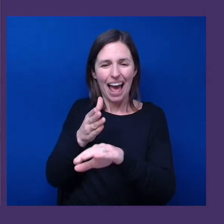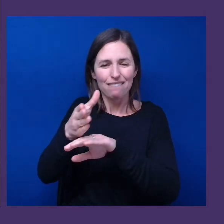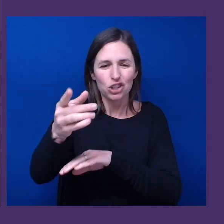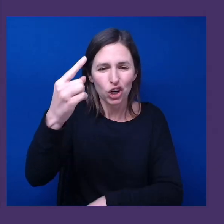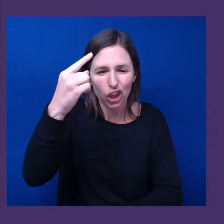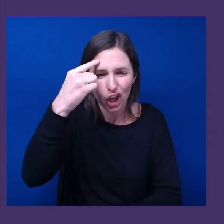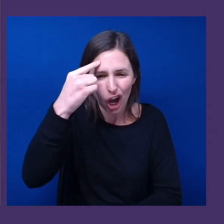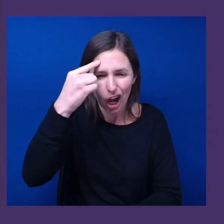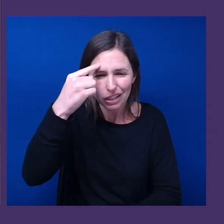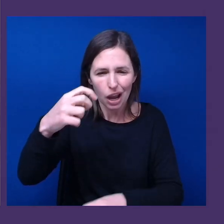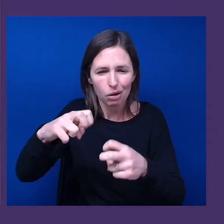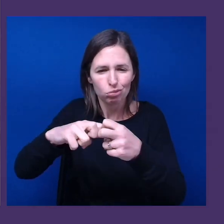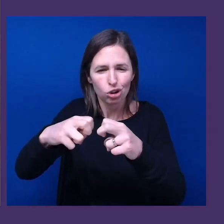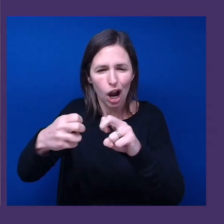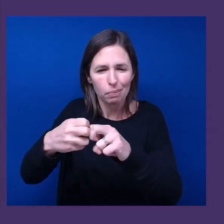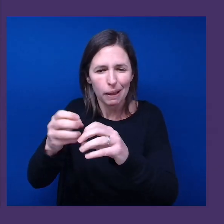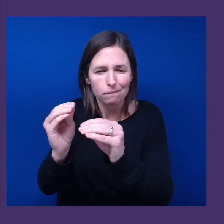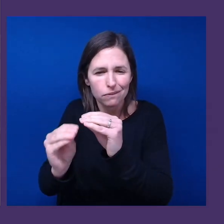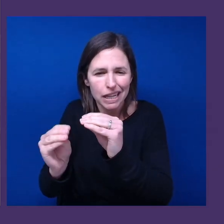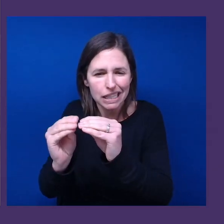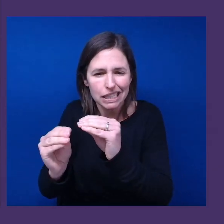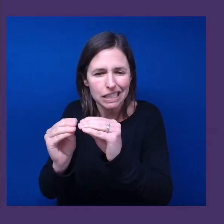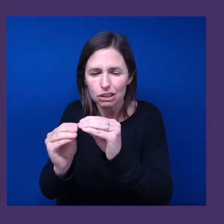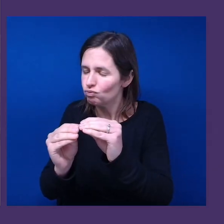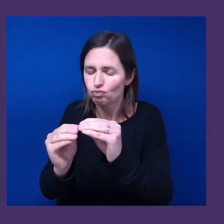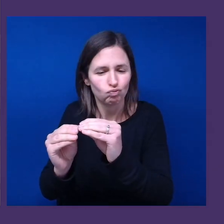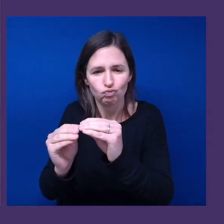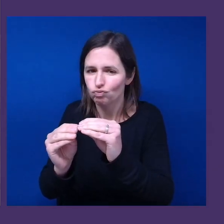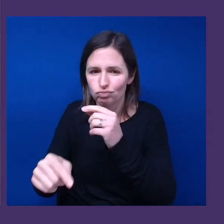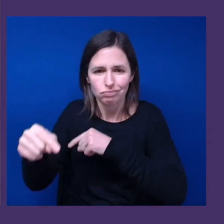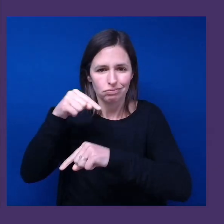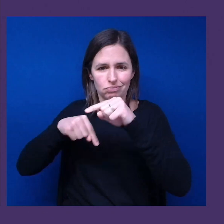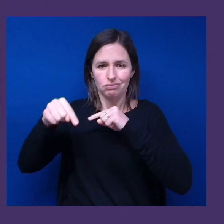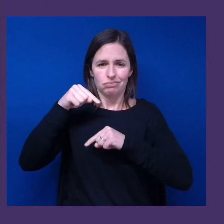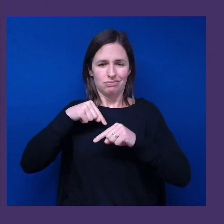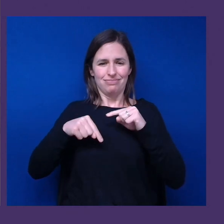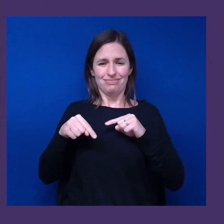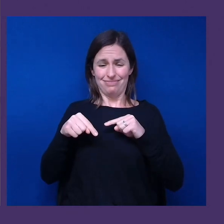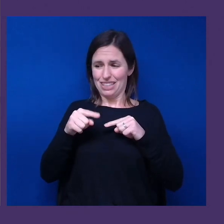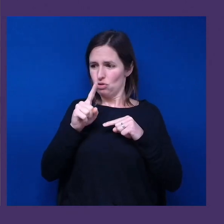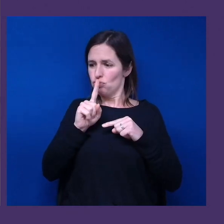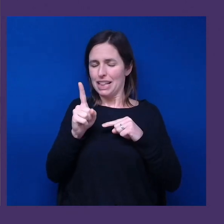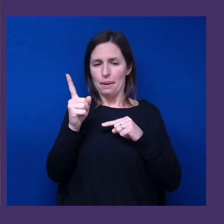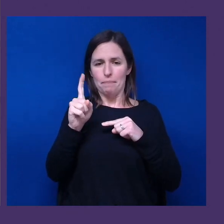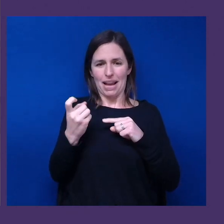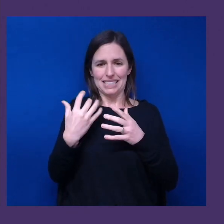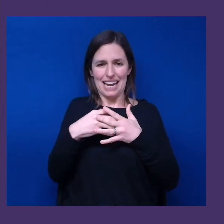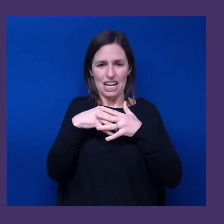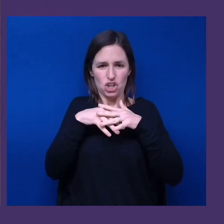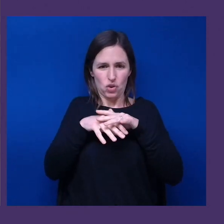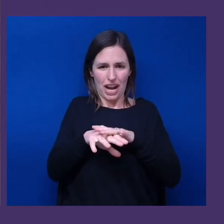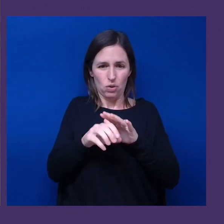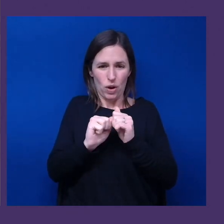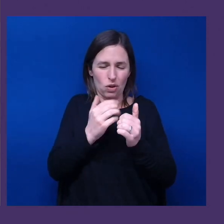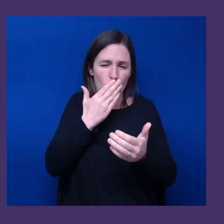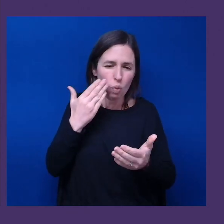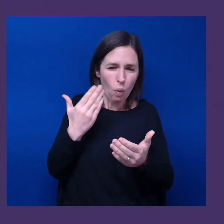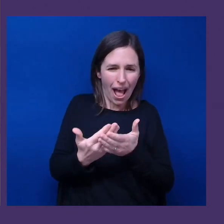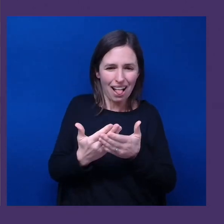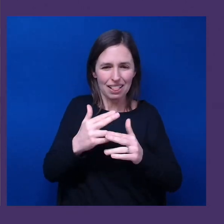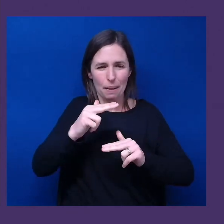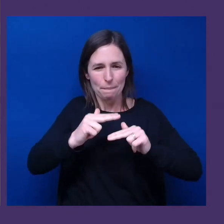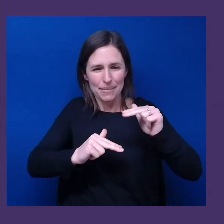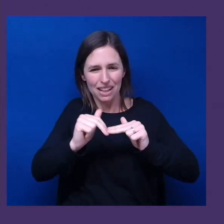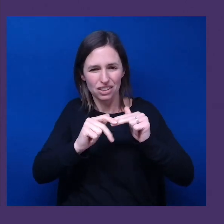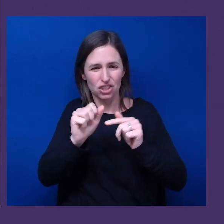remediation, but to think of it as integrated with well-crafted software. And if you build things well